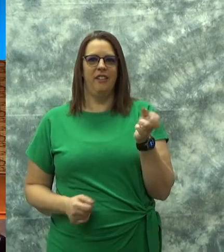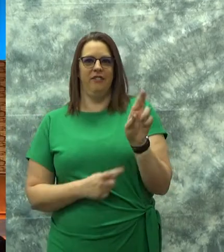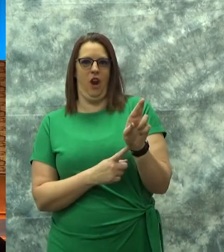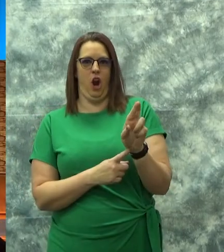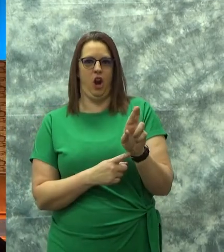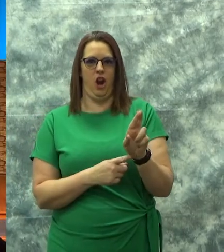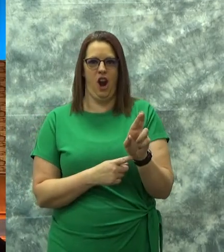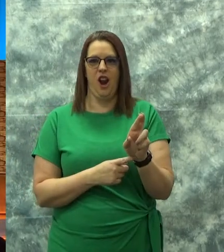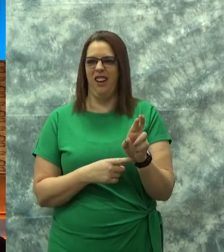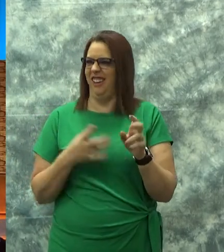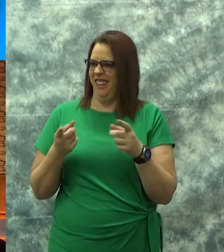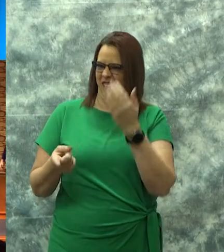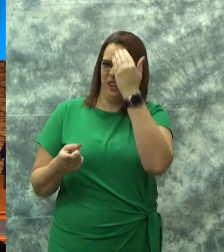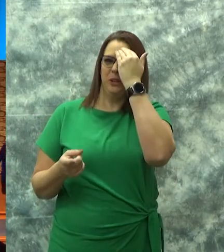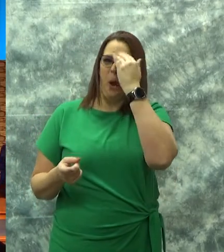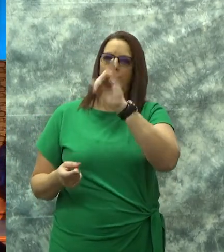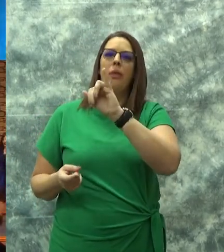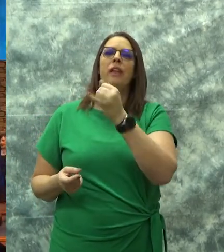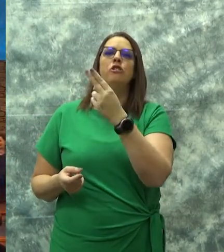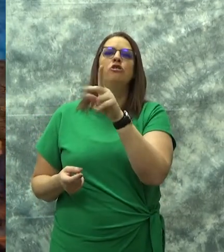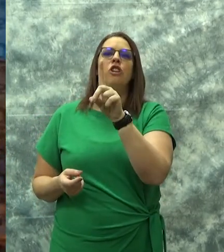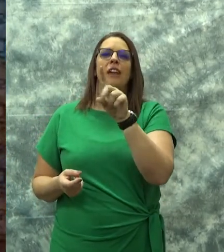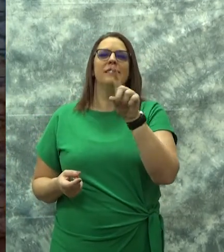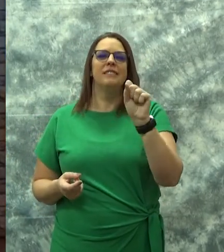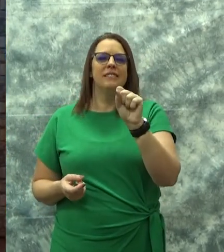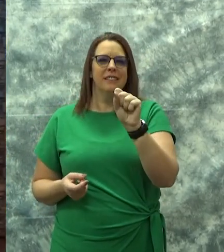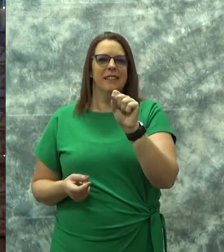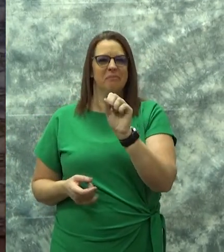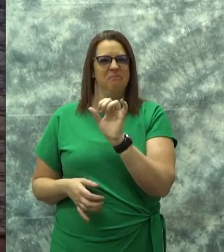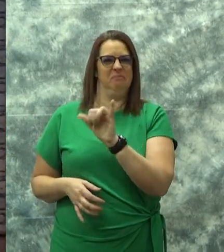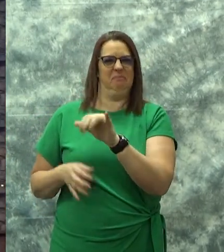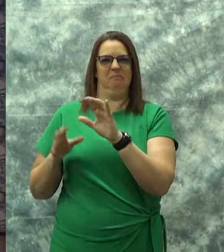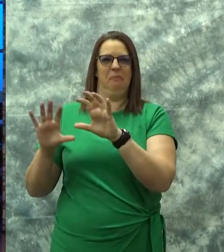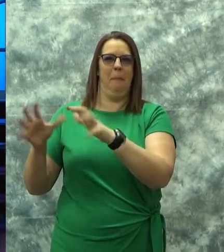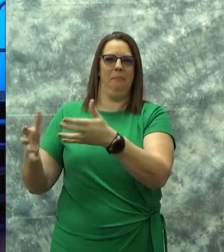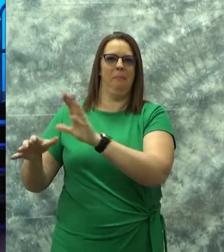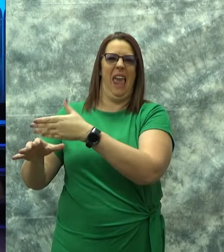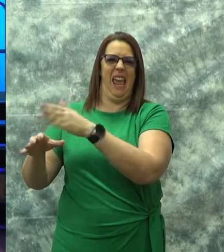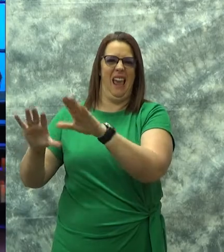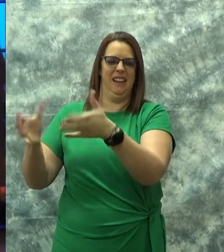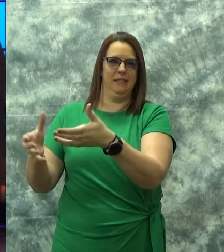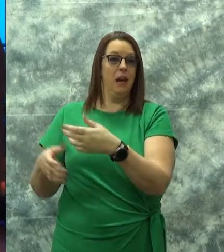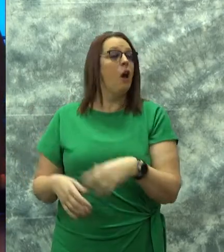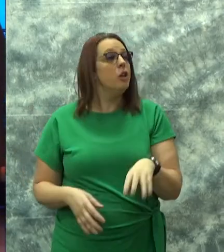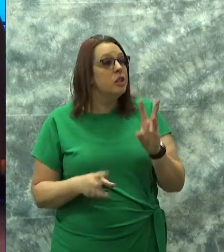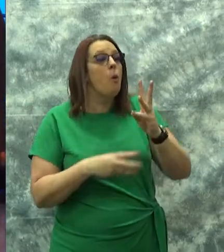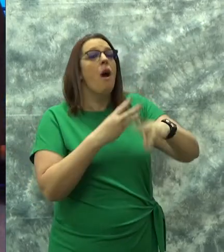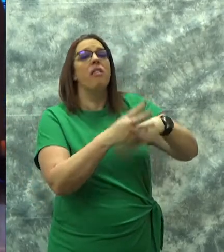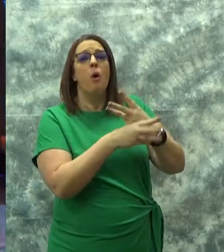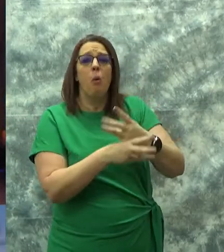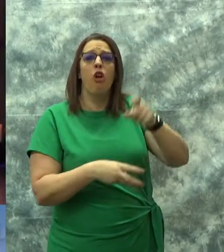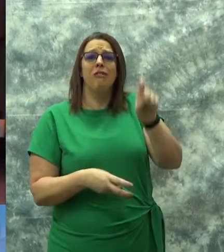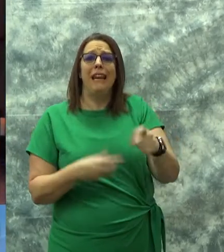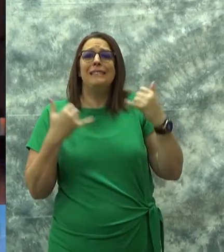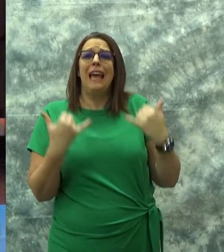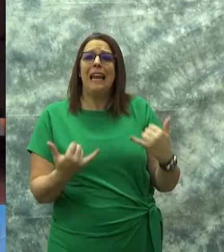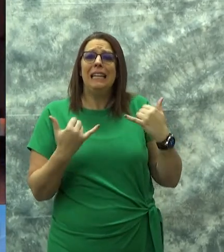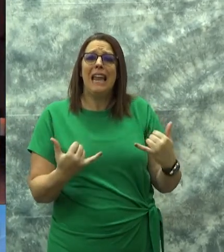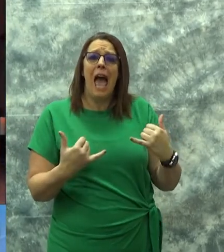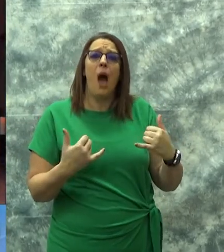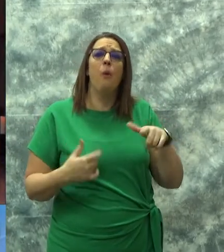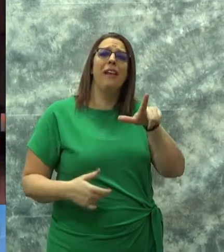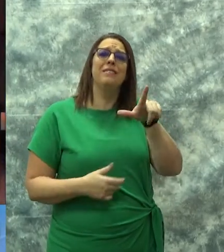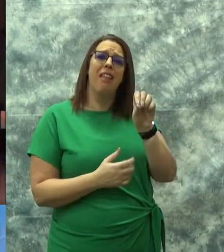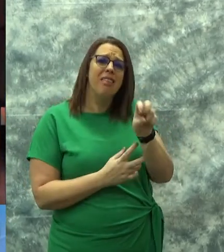Jennifer Burnett rocking a Winona tune, doing a great job. Thank you so much. And what the world needs now is love, and you are